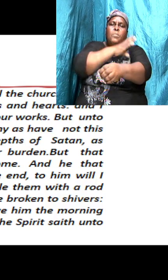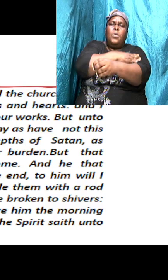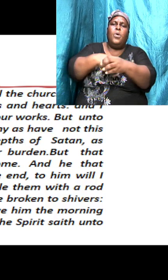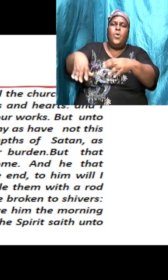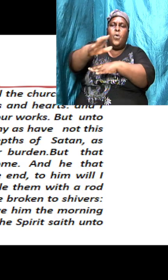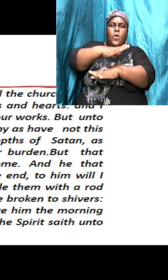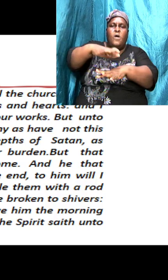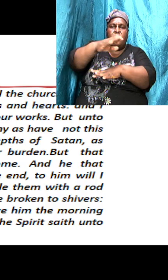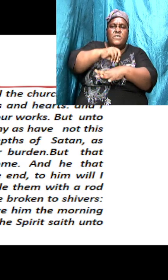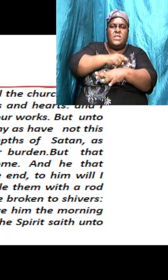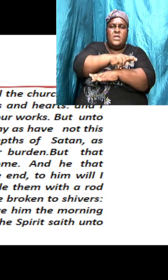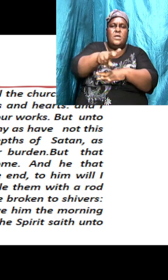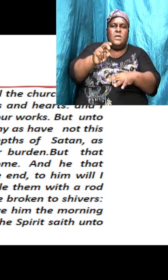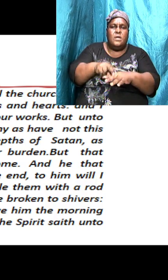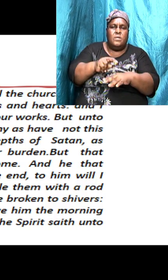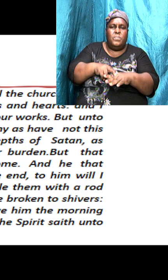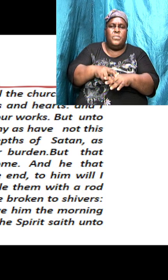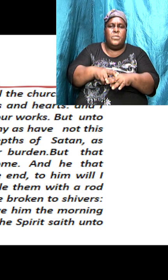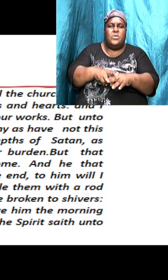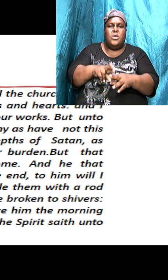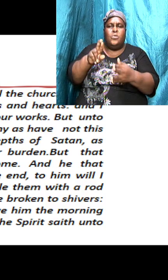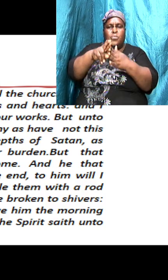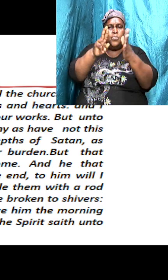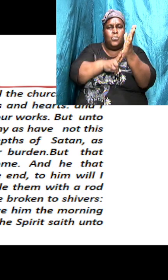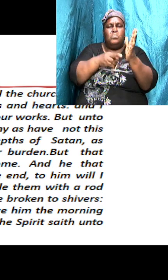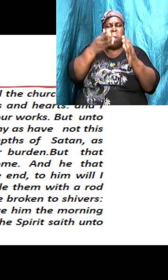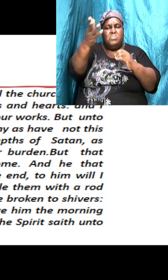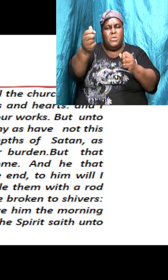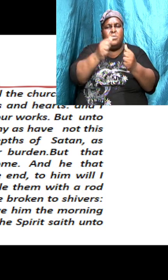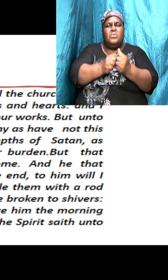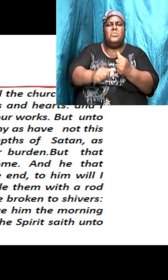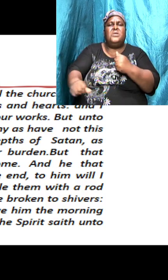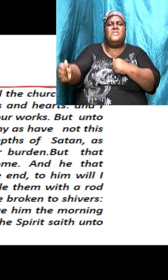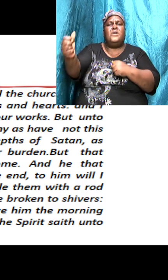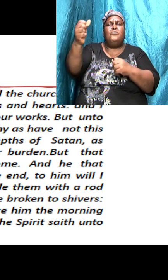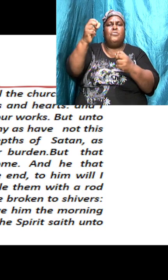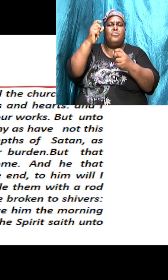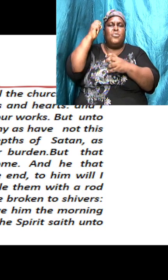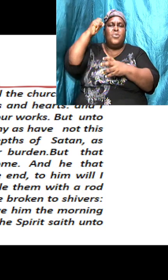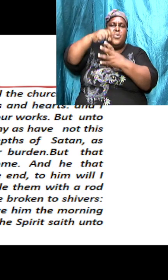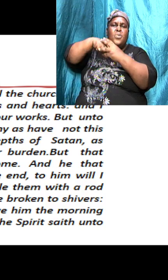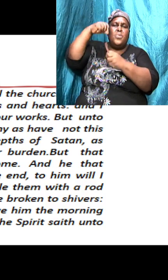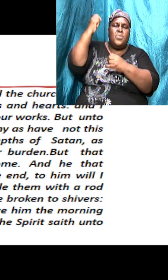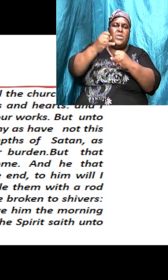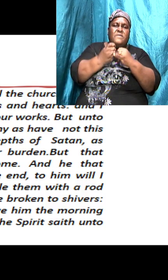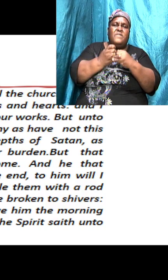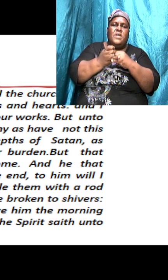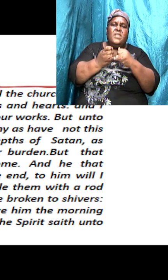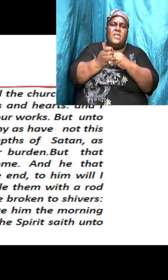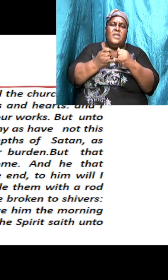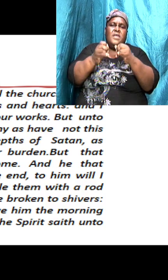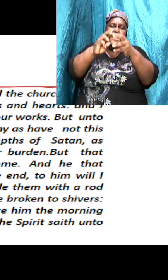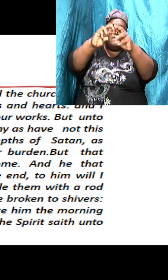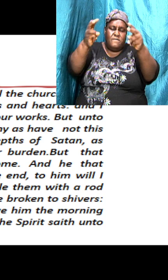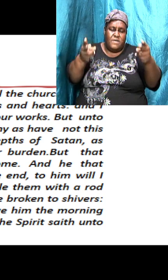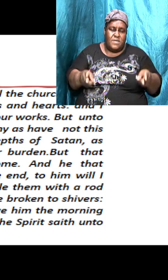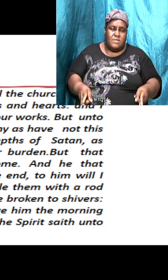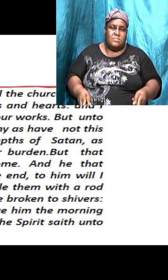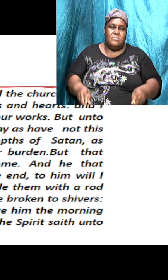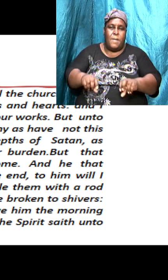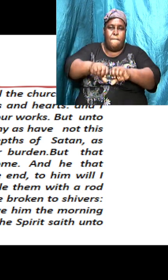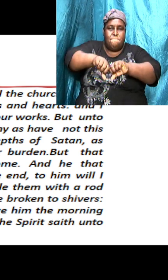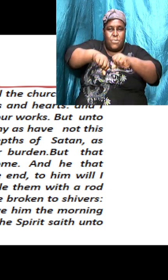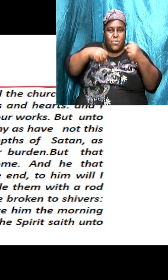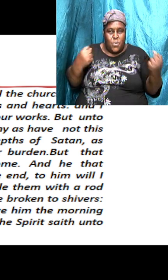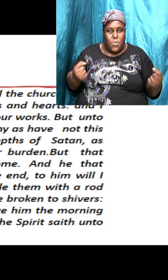he shall rule them with a rod of iron. As the vessels of a potter shall they be broken to